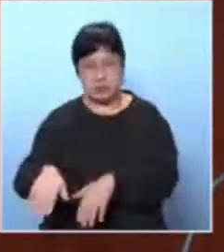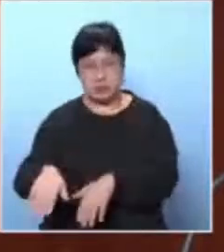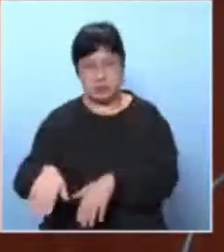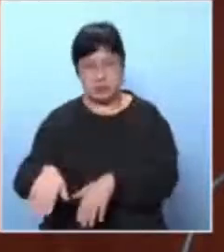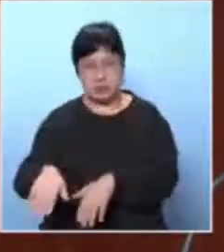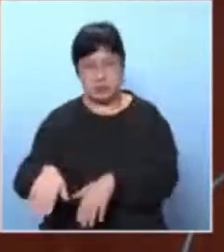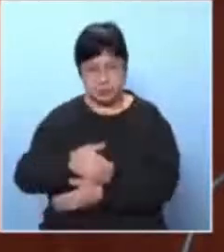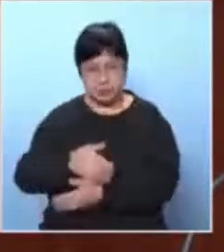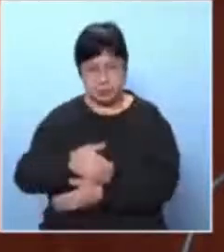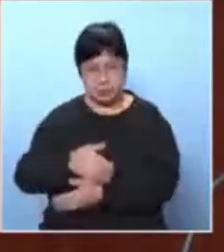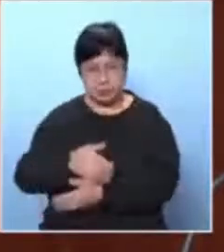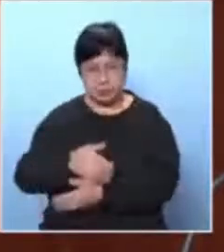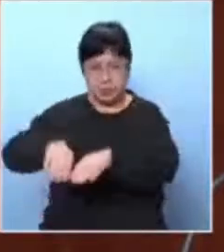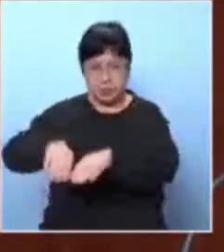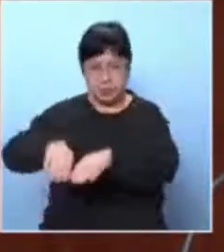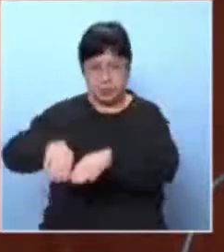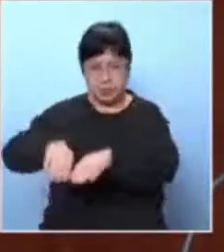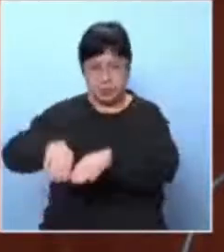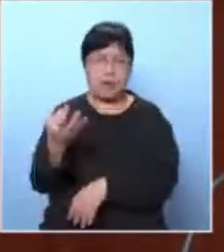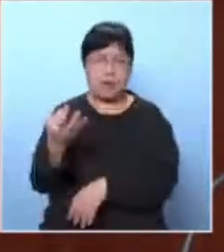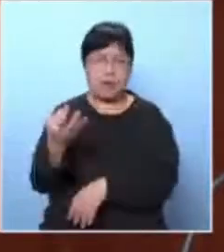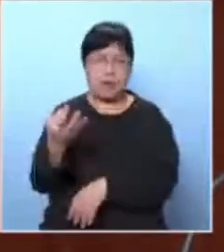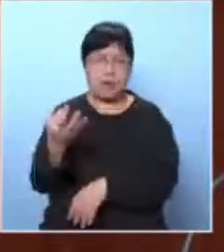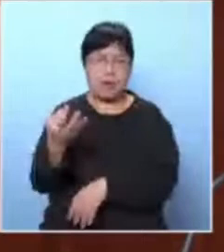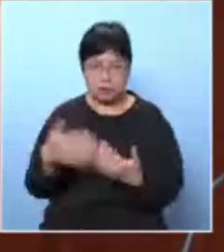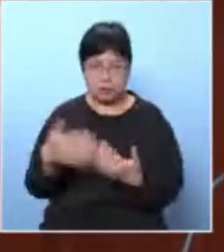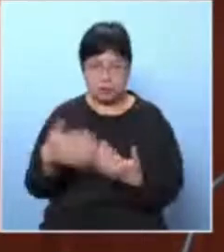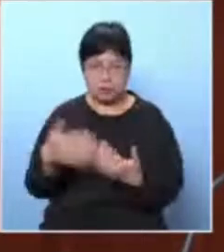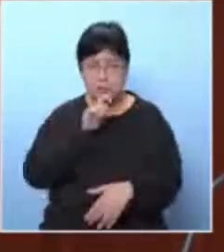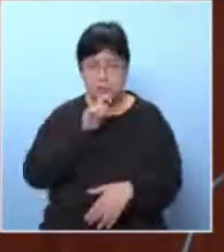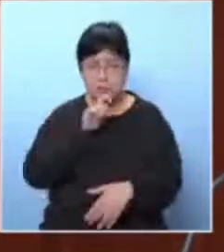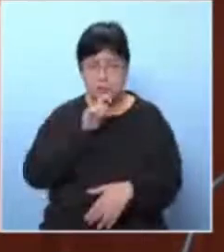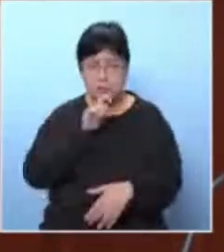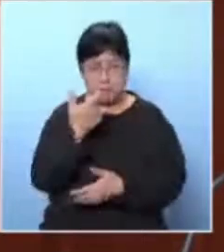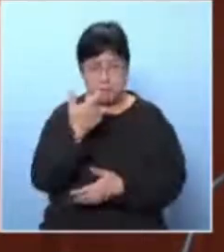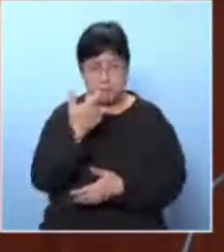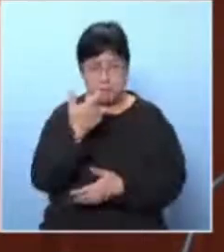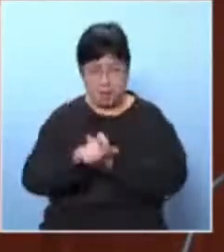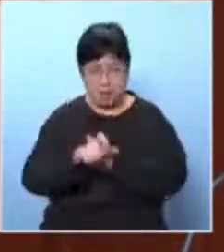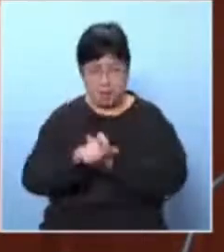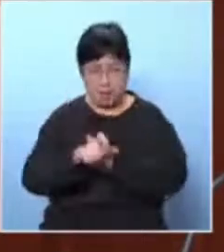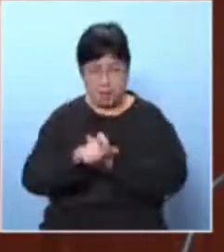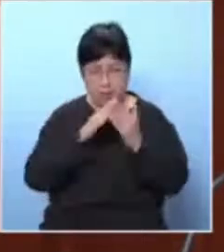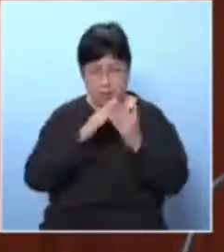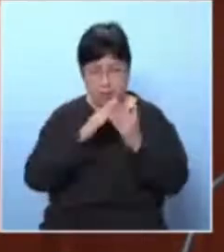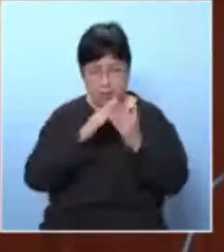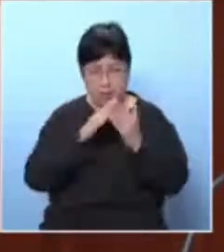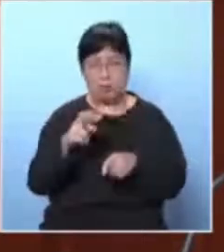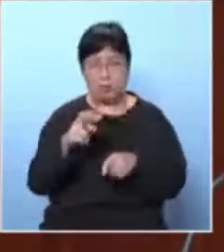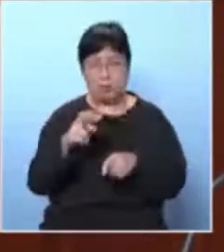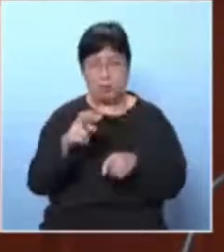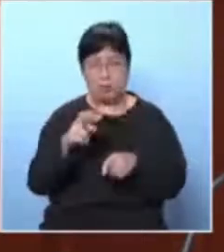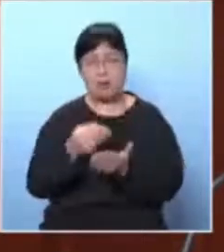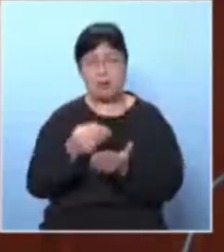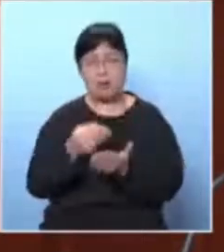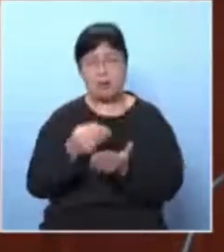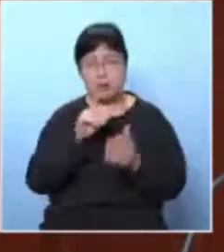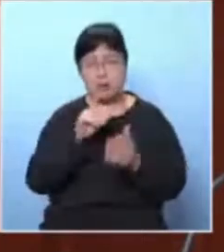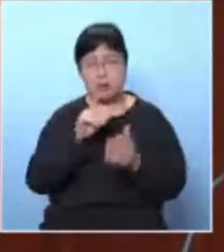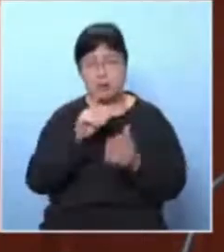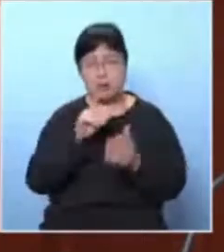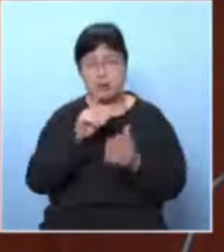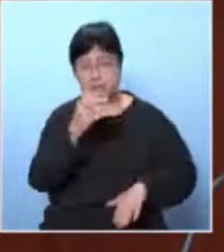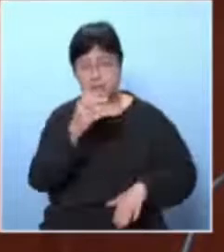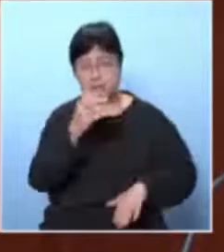In each of the HOS or GSH sale exercise, an additional 10% of the total number of flags will